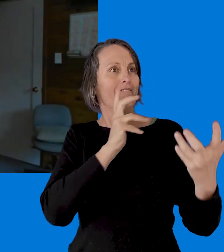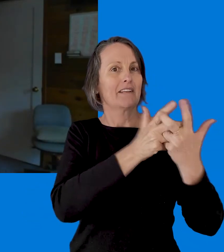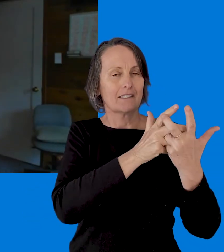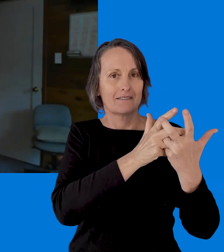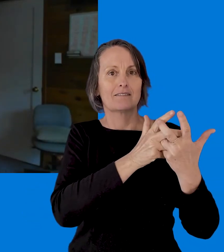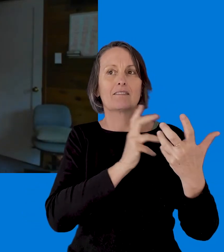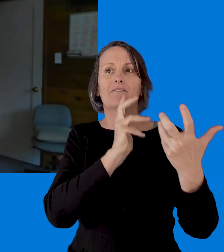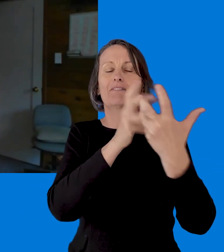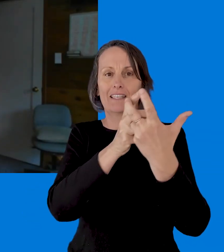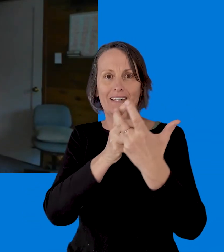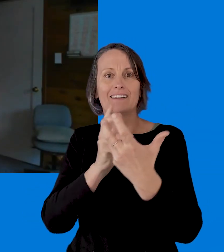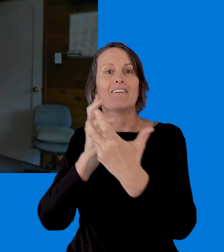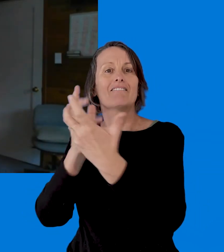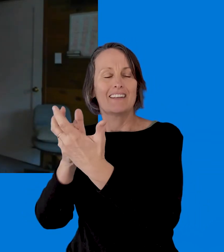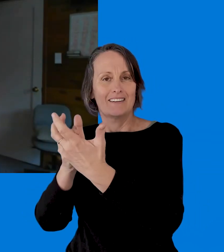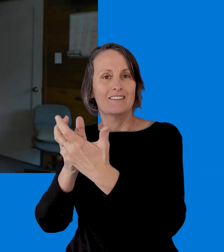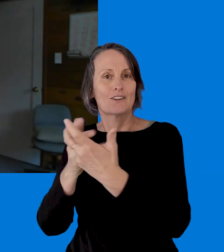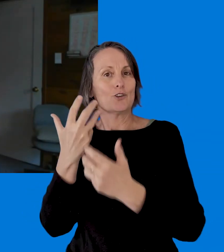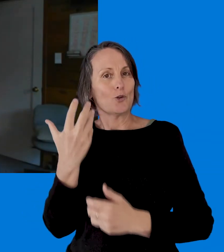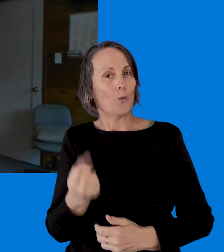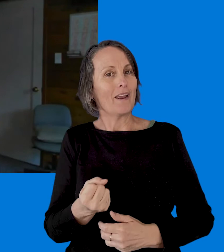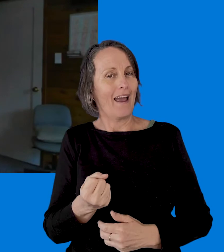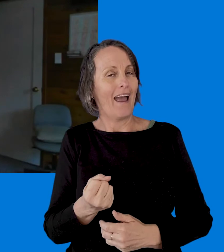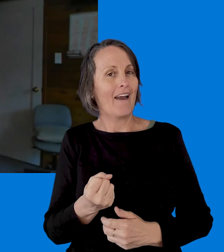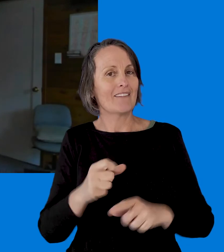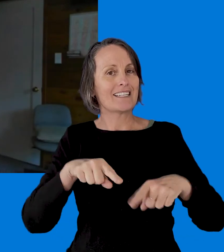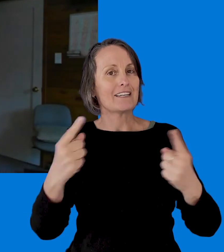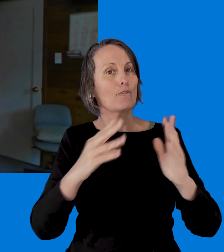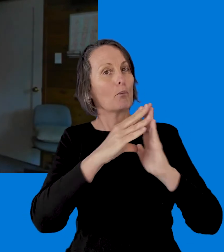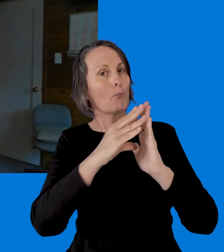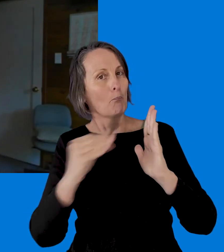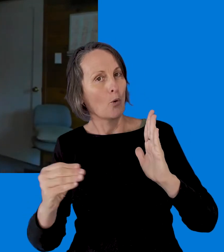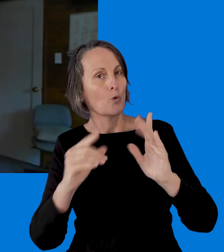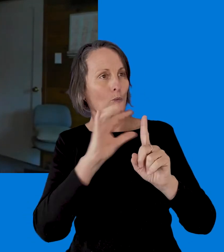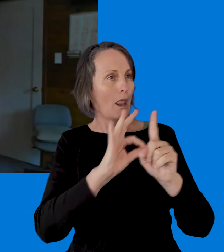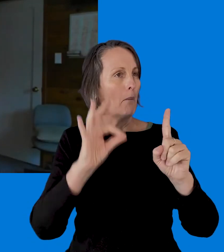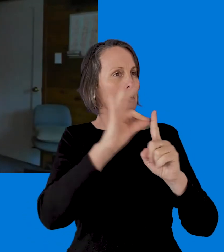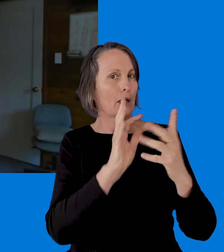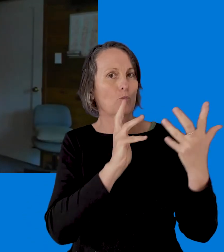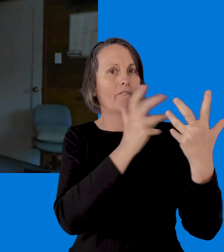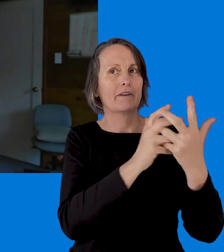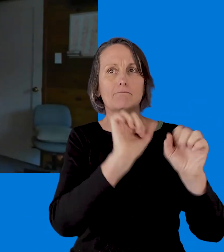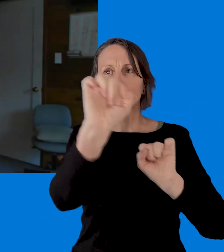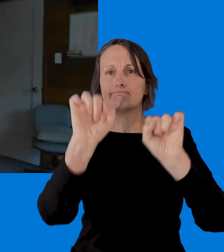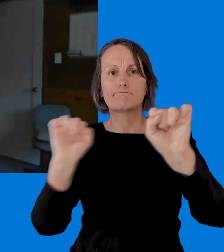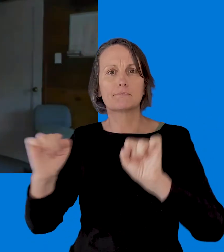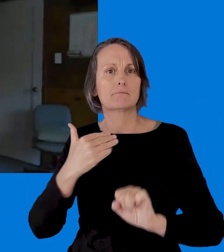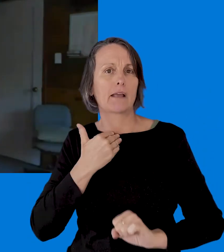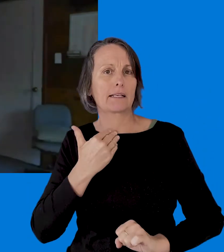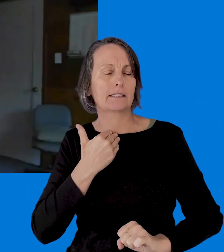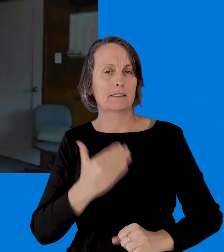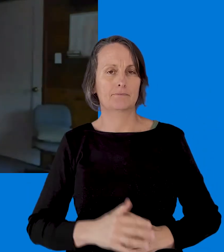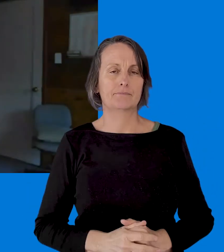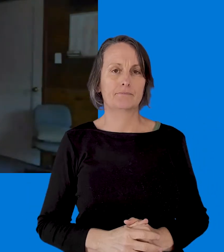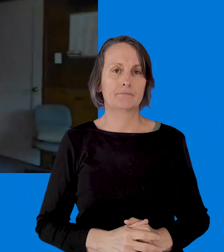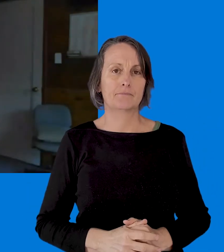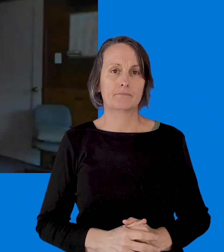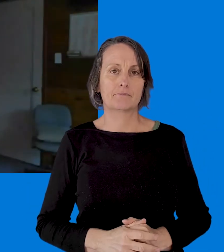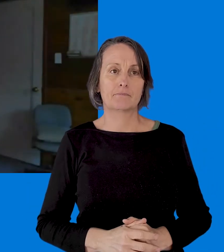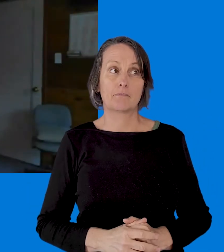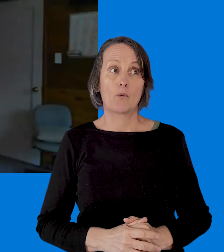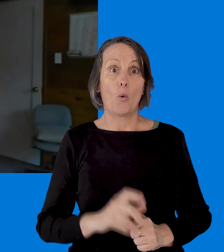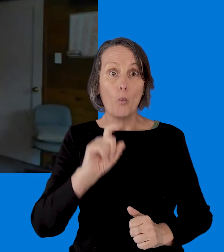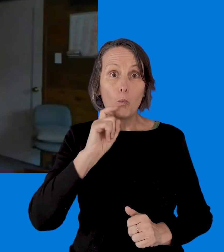to release updates that support regional dialects. It won't be every region in the world, but our plan